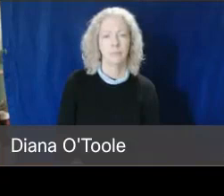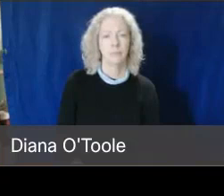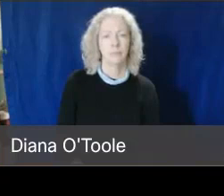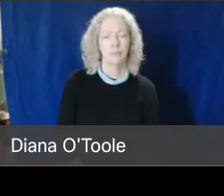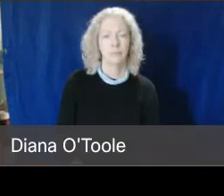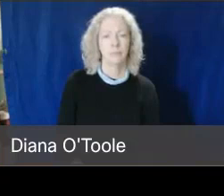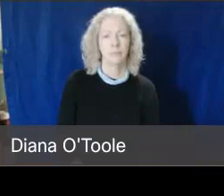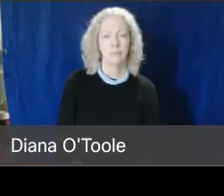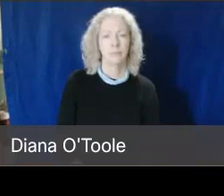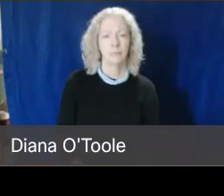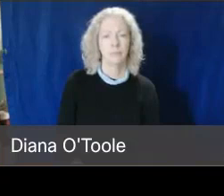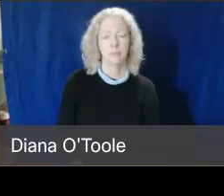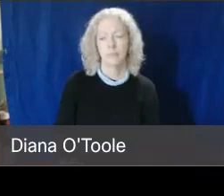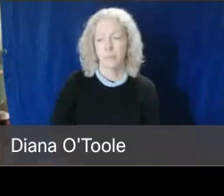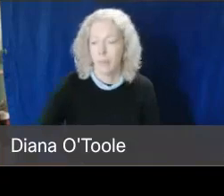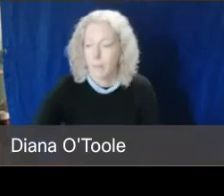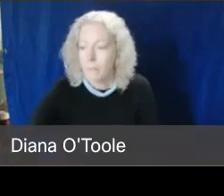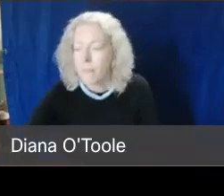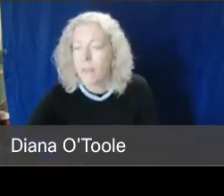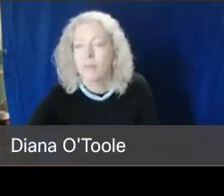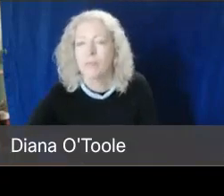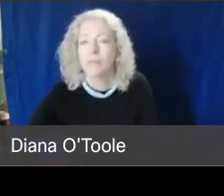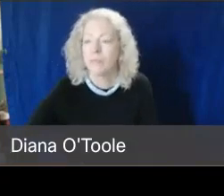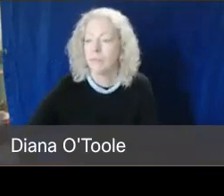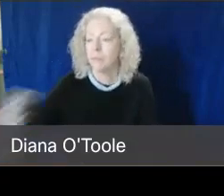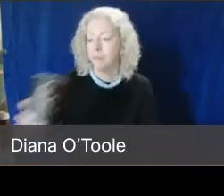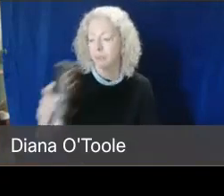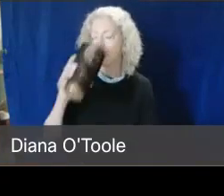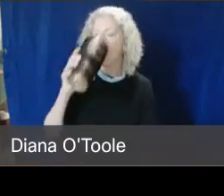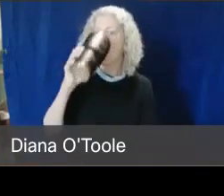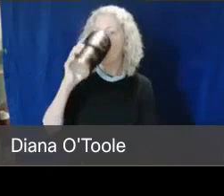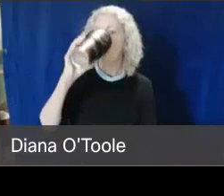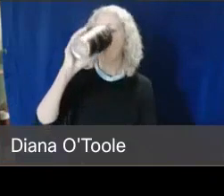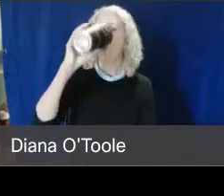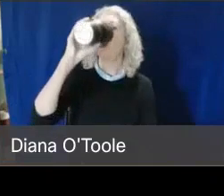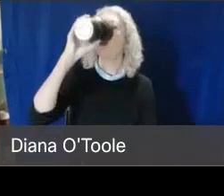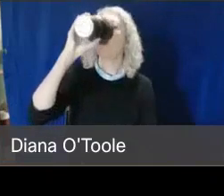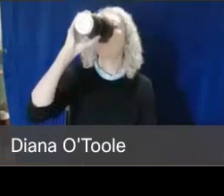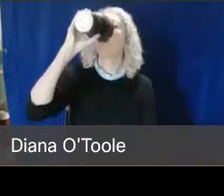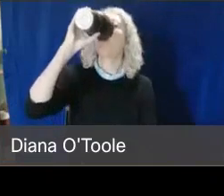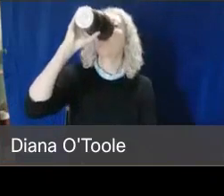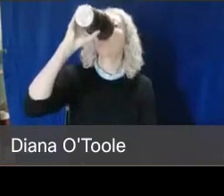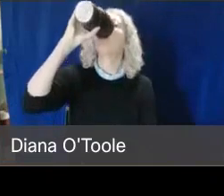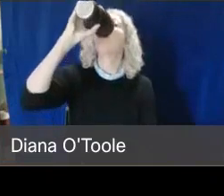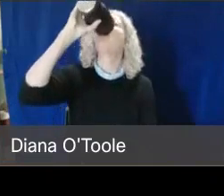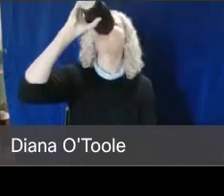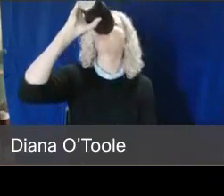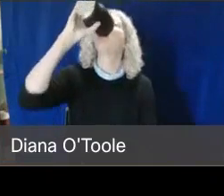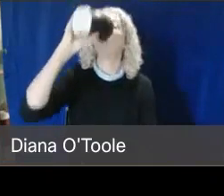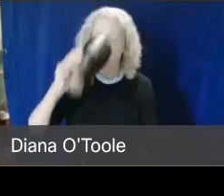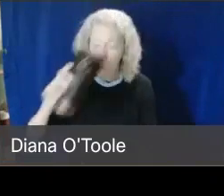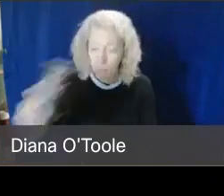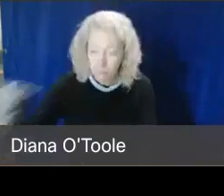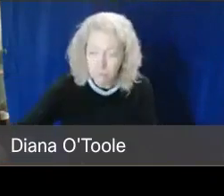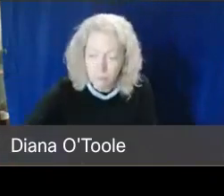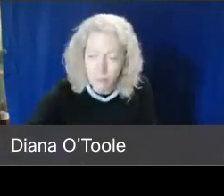drop boxes as well as live polling going on our campuses. And that introduces more rules as well around what can and can't